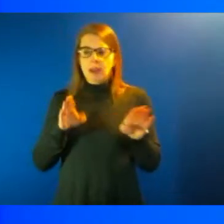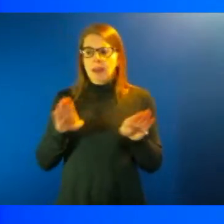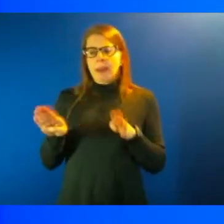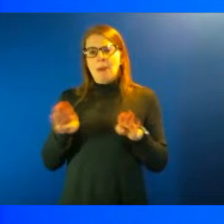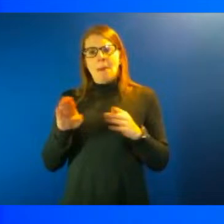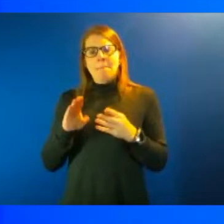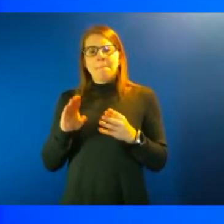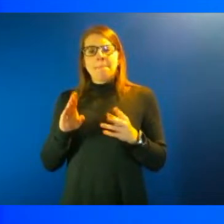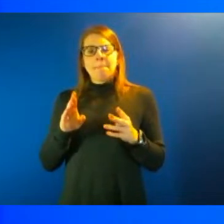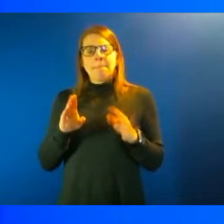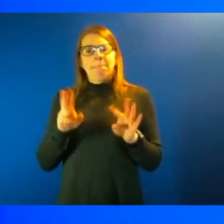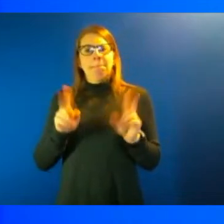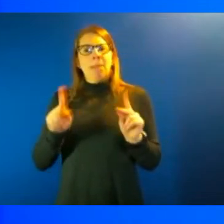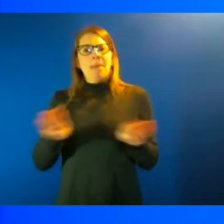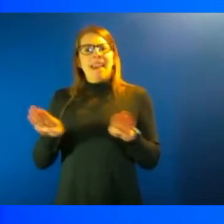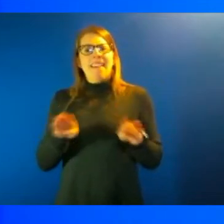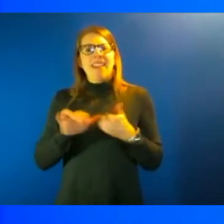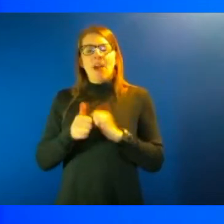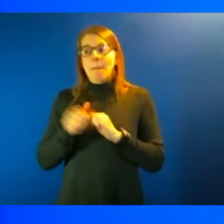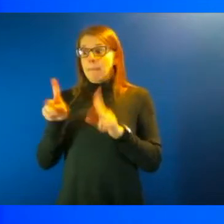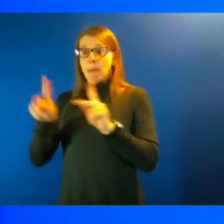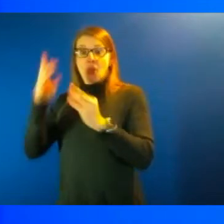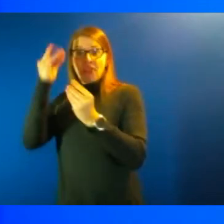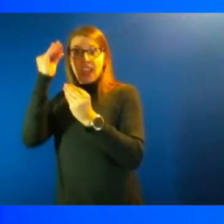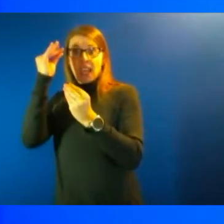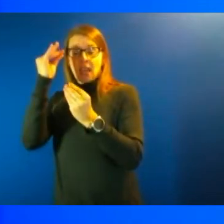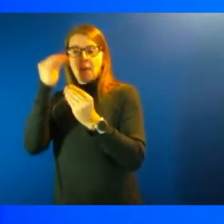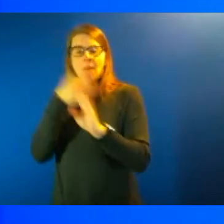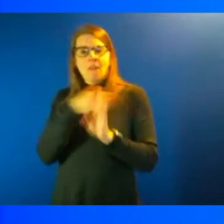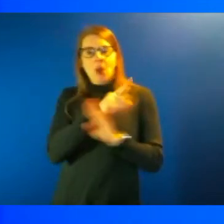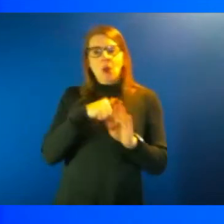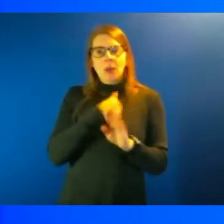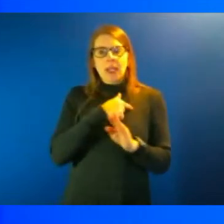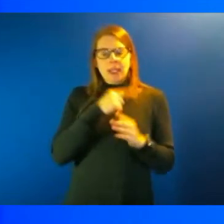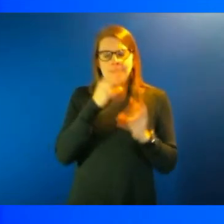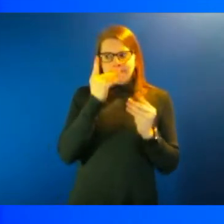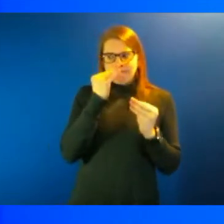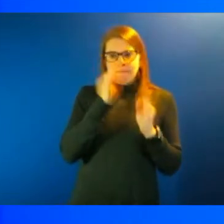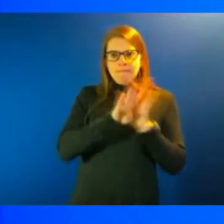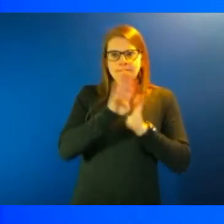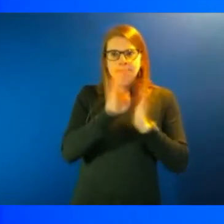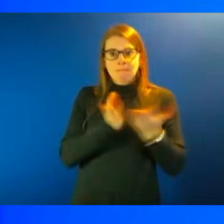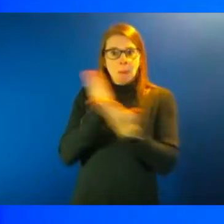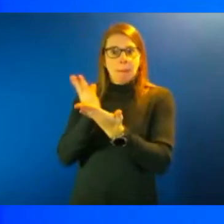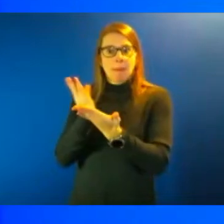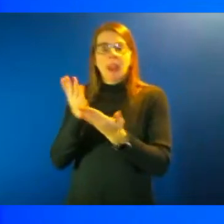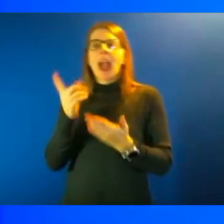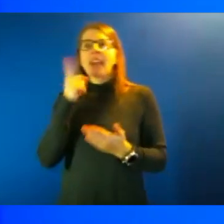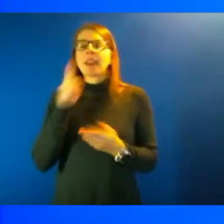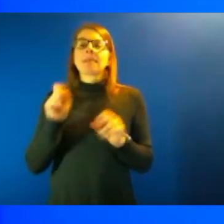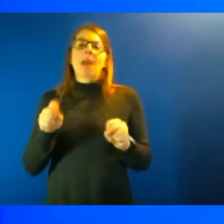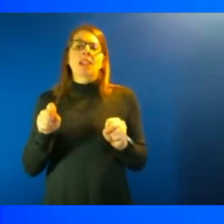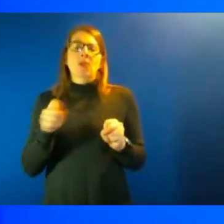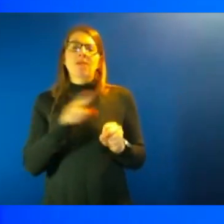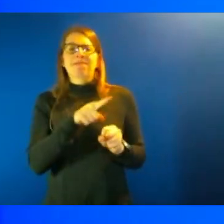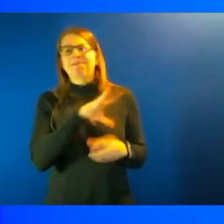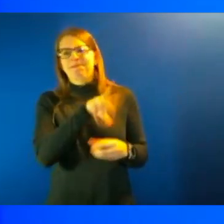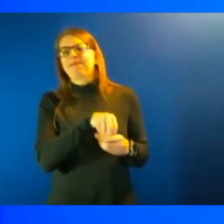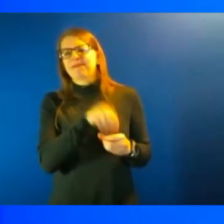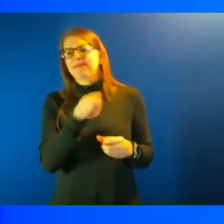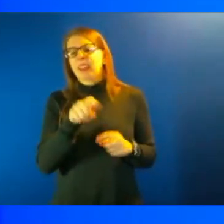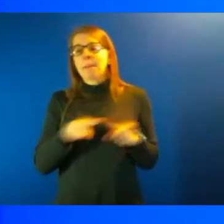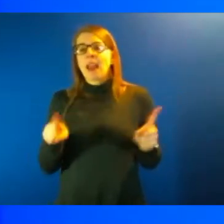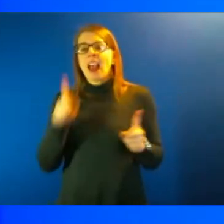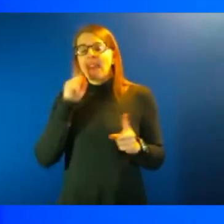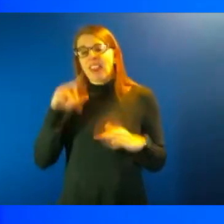start to craft guidance and when we start to craft recommendations. So I think that in this case, it's possible that that is part of it. I think fatigue